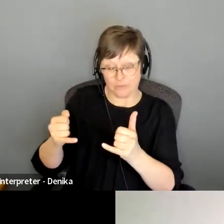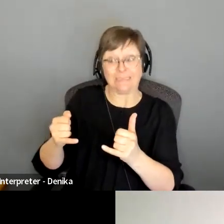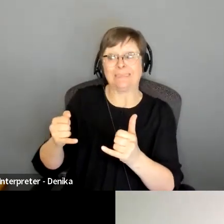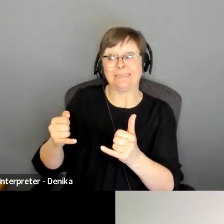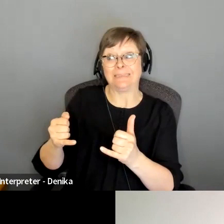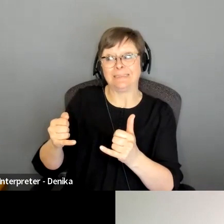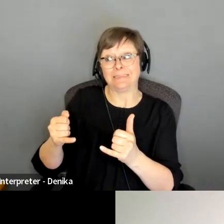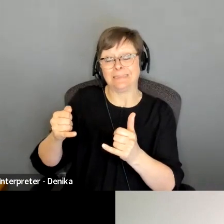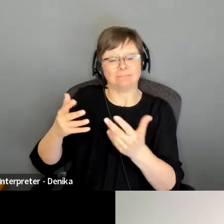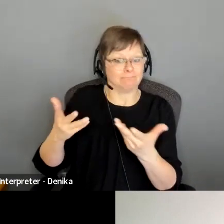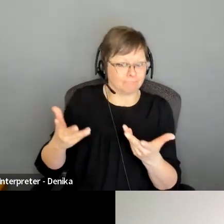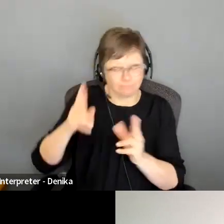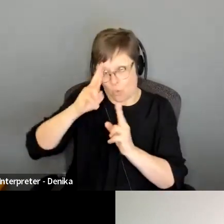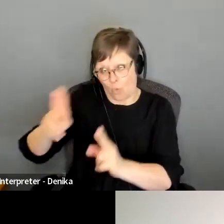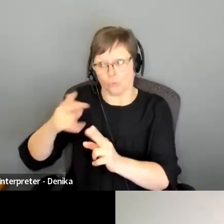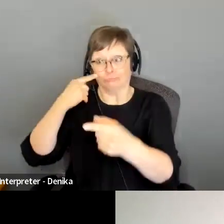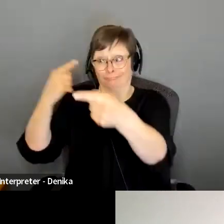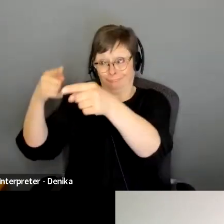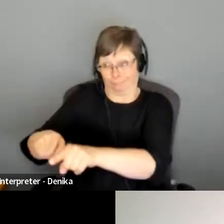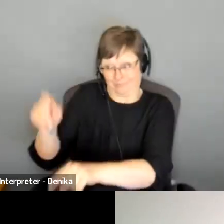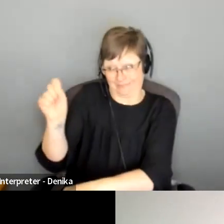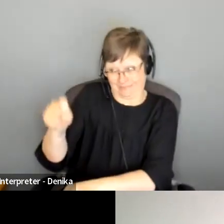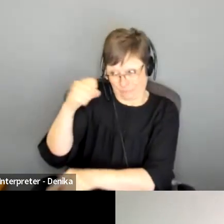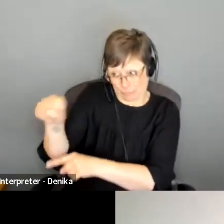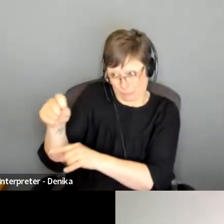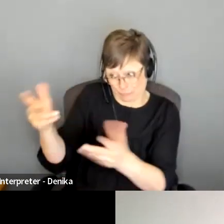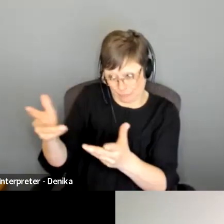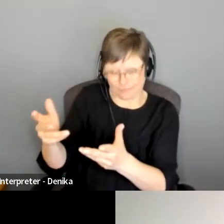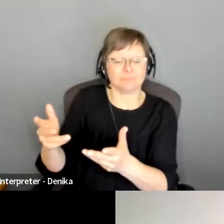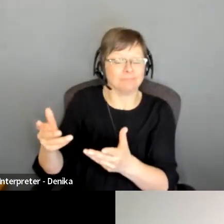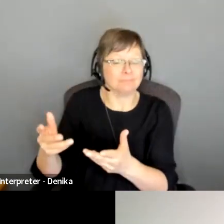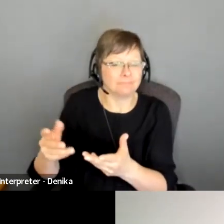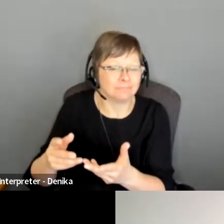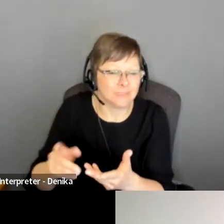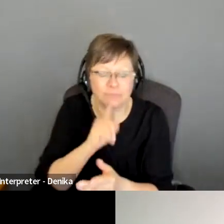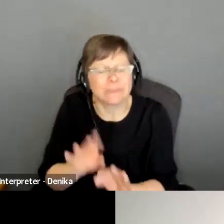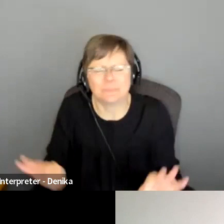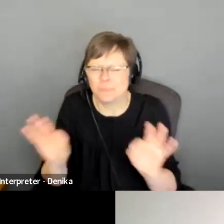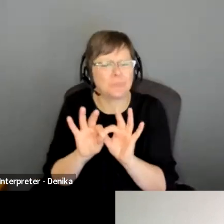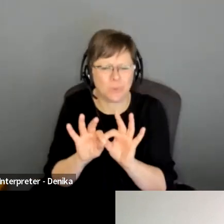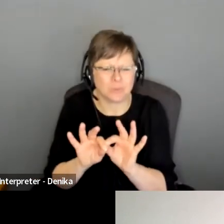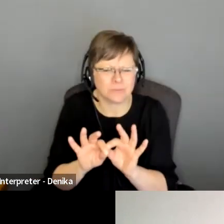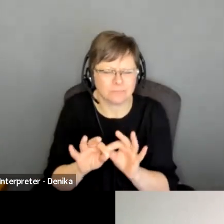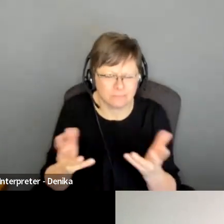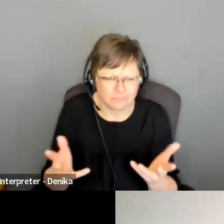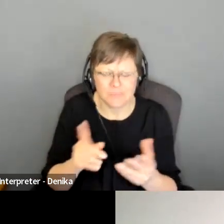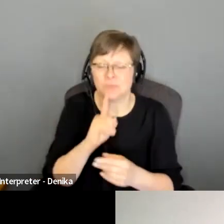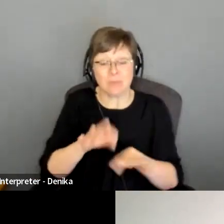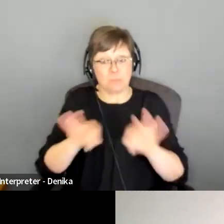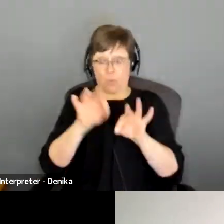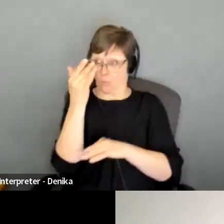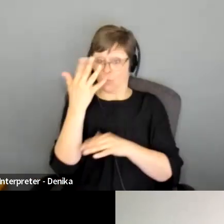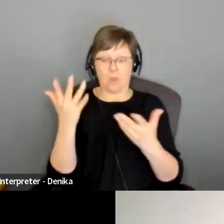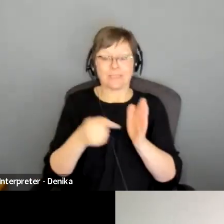consent, is really important, because we can see we're working against, the water that we're swimming in is